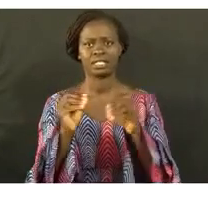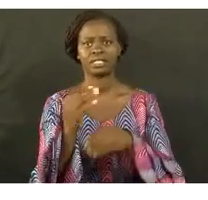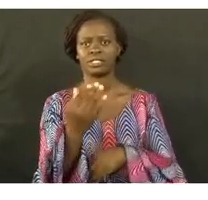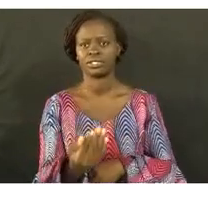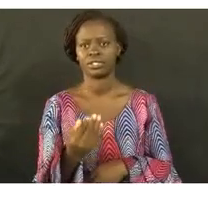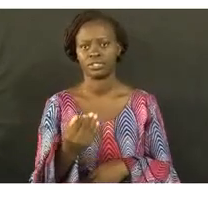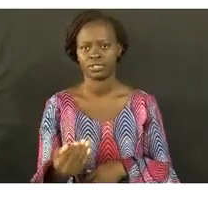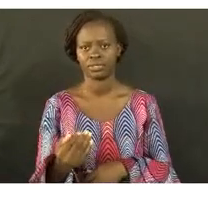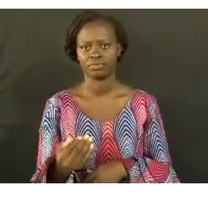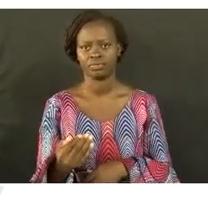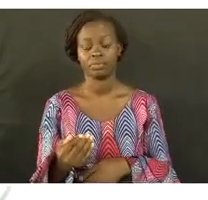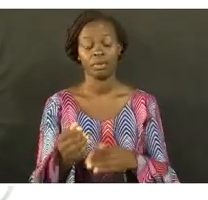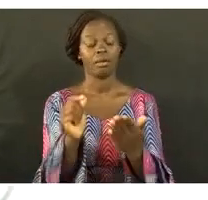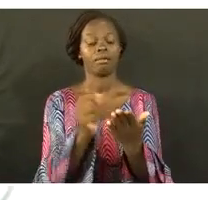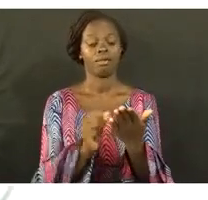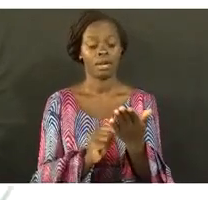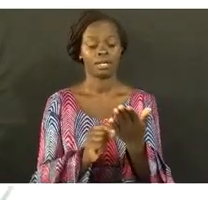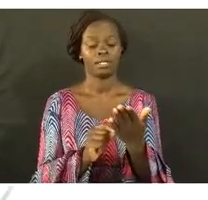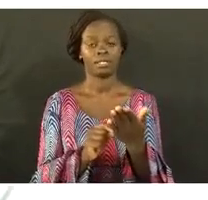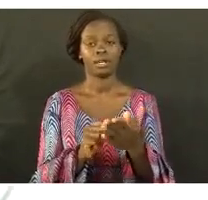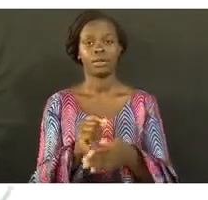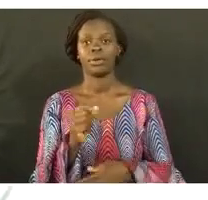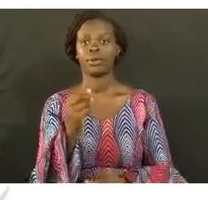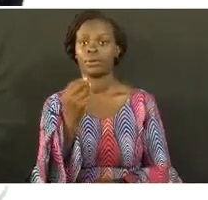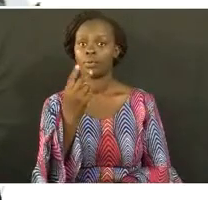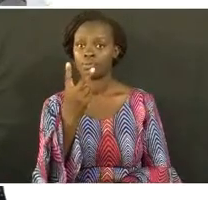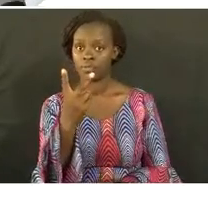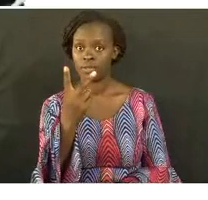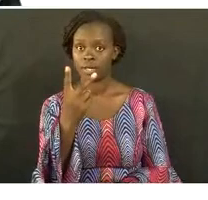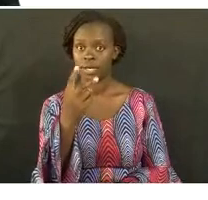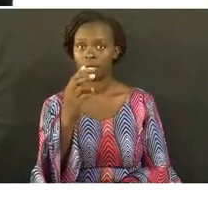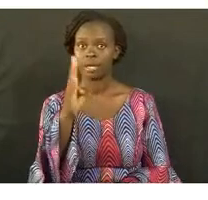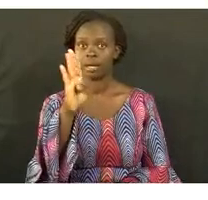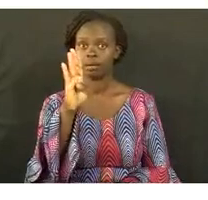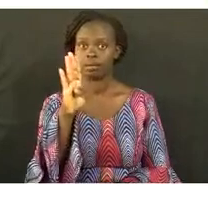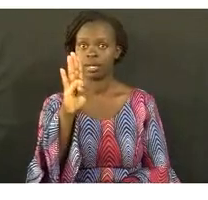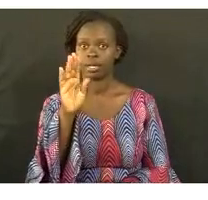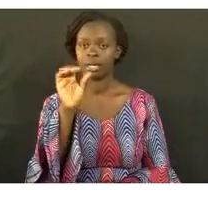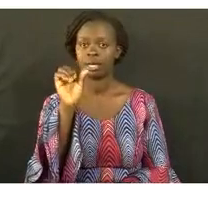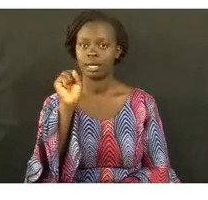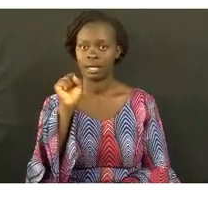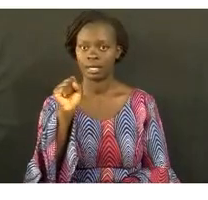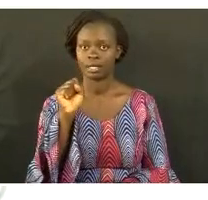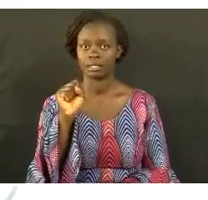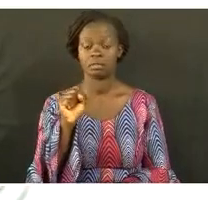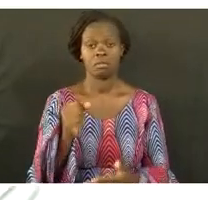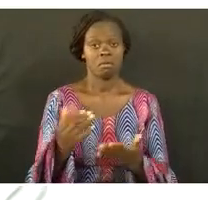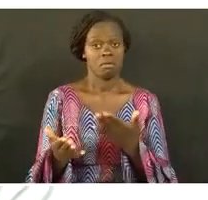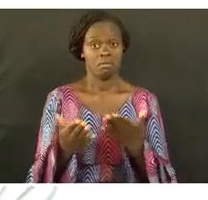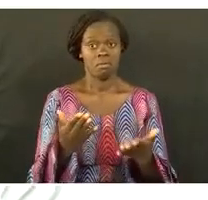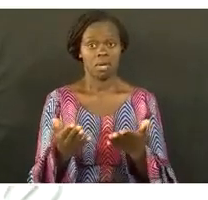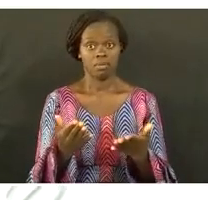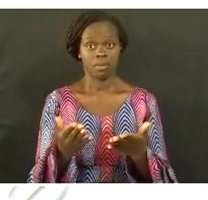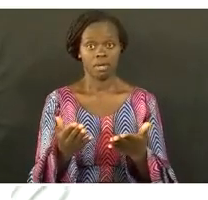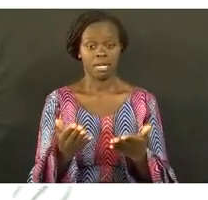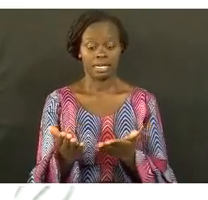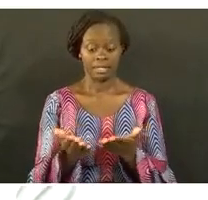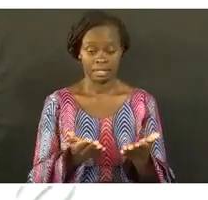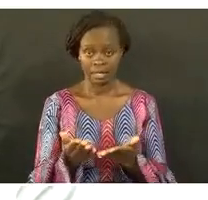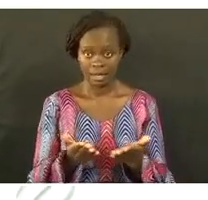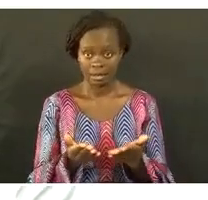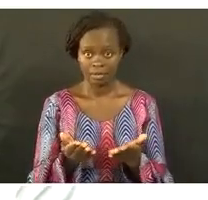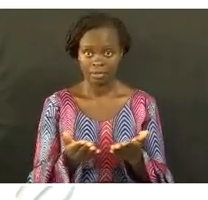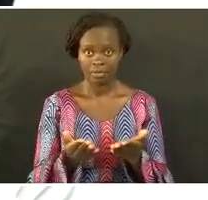write account VBS. If you do not have money, but you can be able to lend service to God, you don't have to